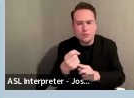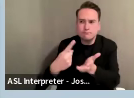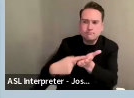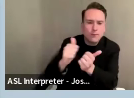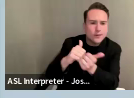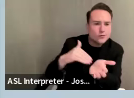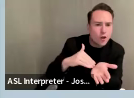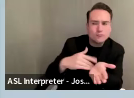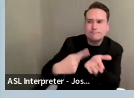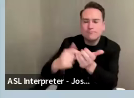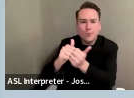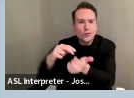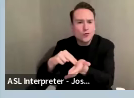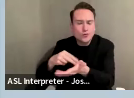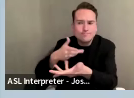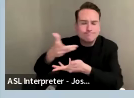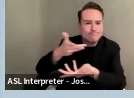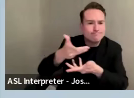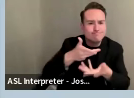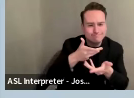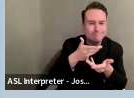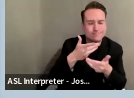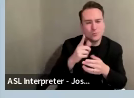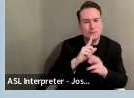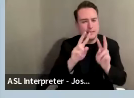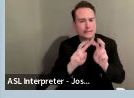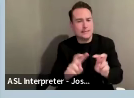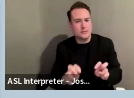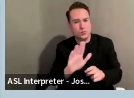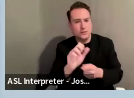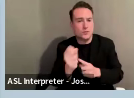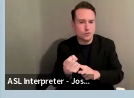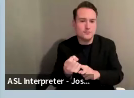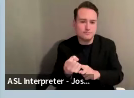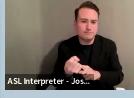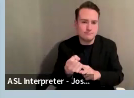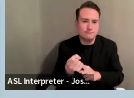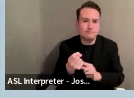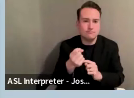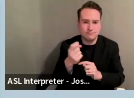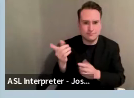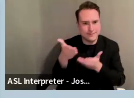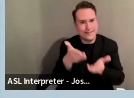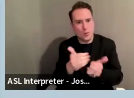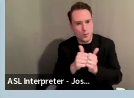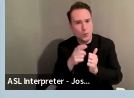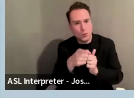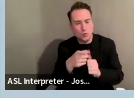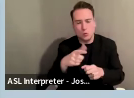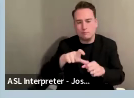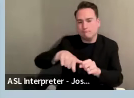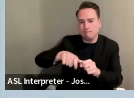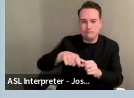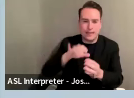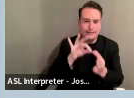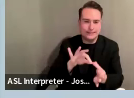face to face, and really, assess your condition by being present with you. So that is ideal.